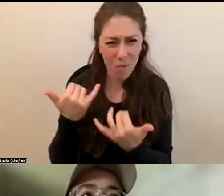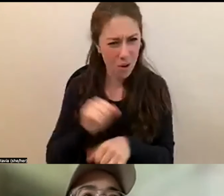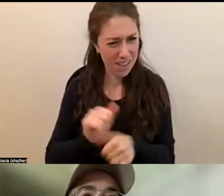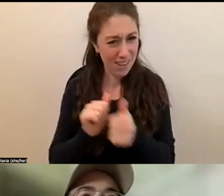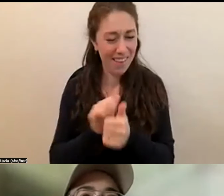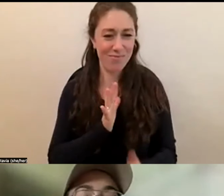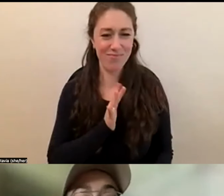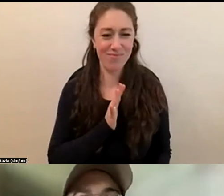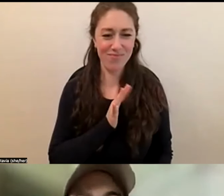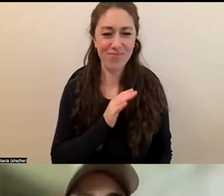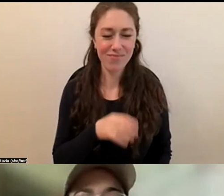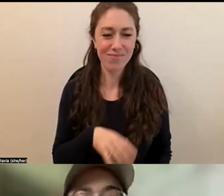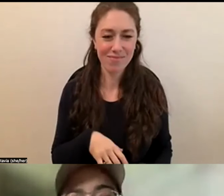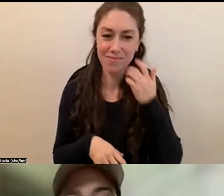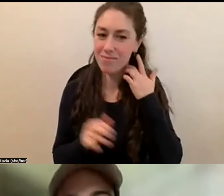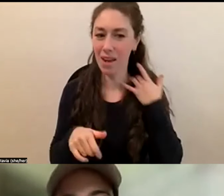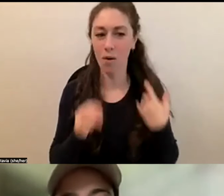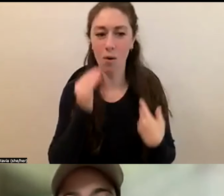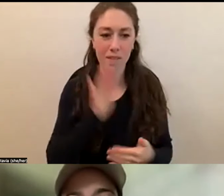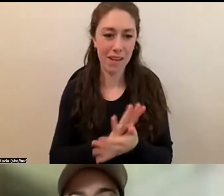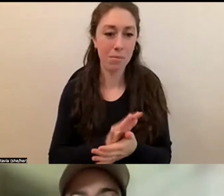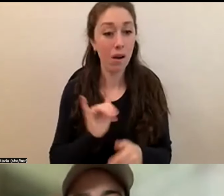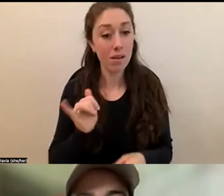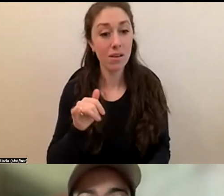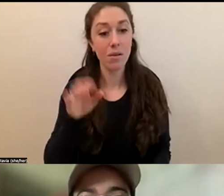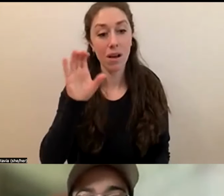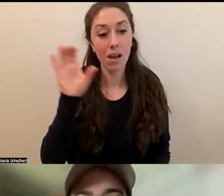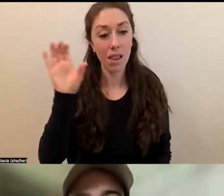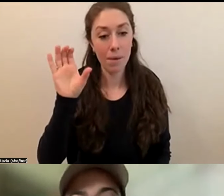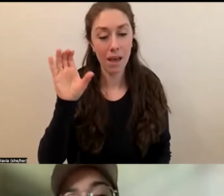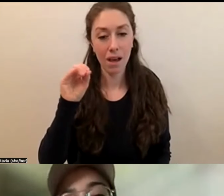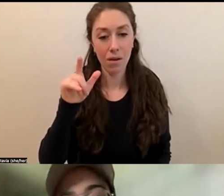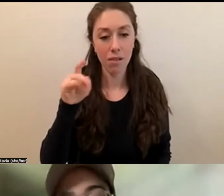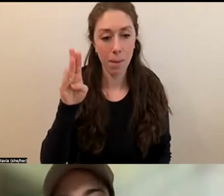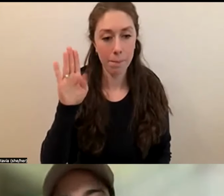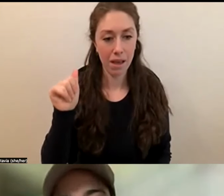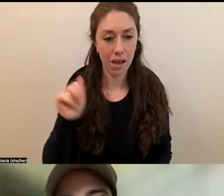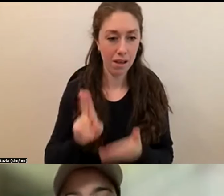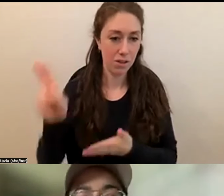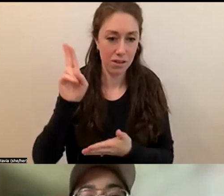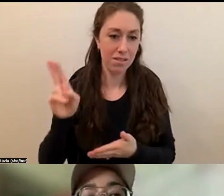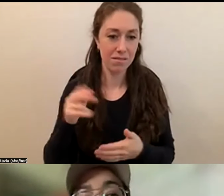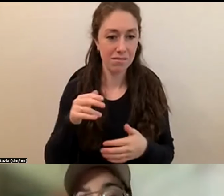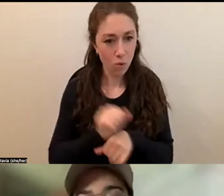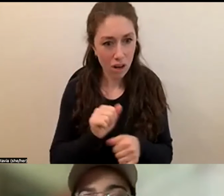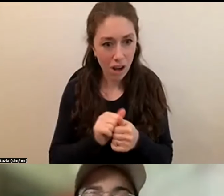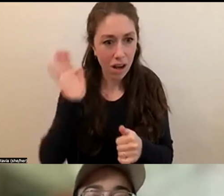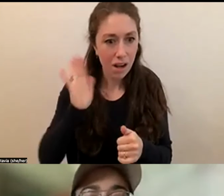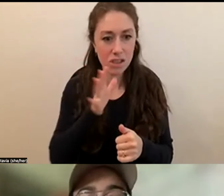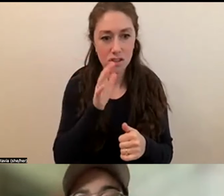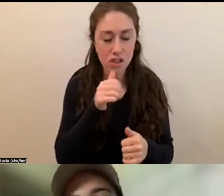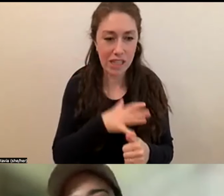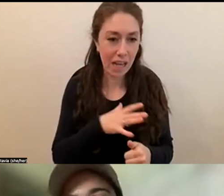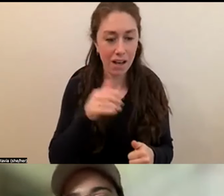initiative. But also with like Columbia University, where I held a fellowship last year working on the Boca Chica project, now working with them